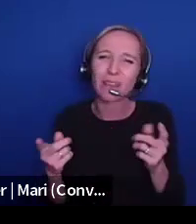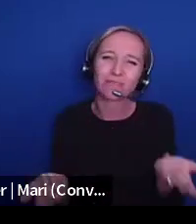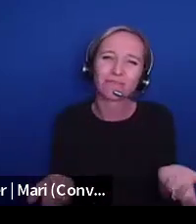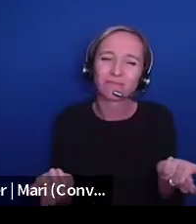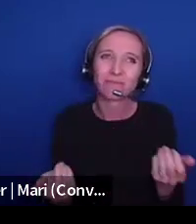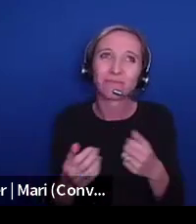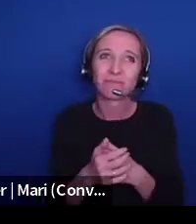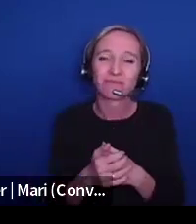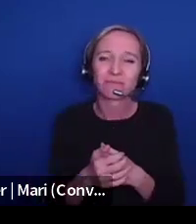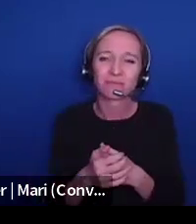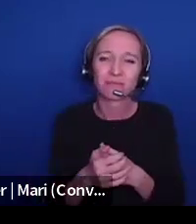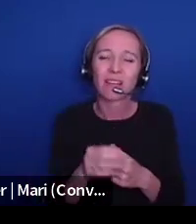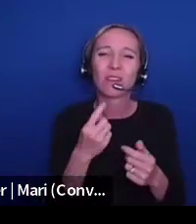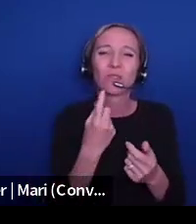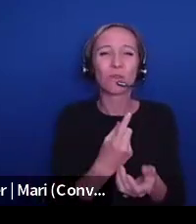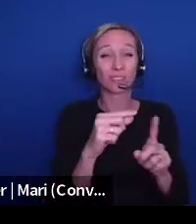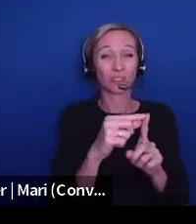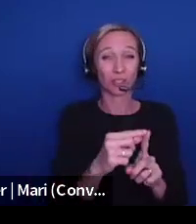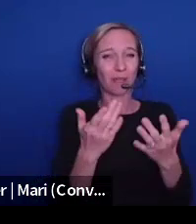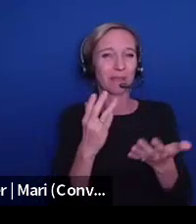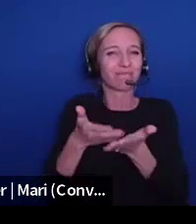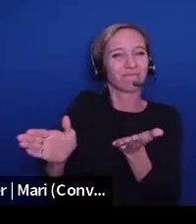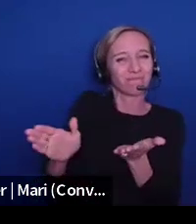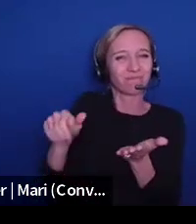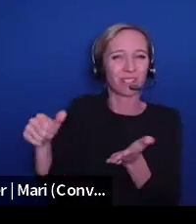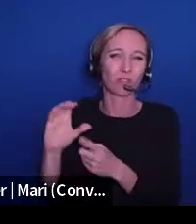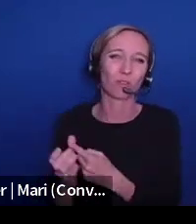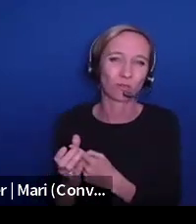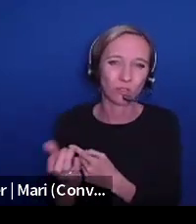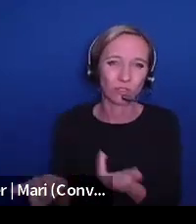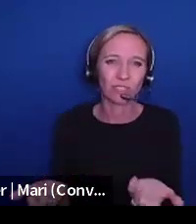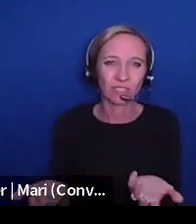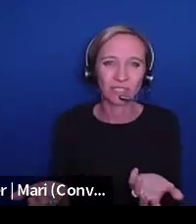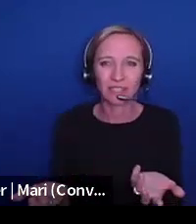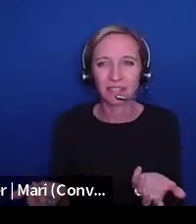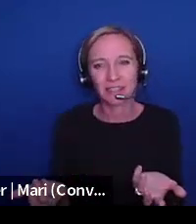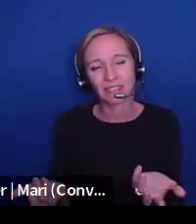might be excluding another culture. So